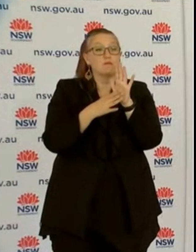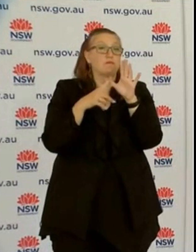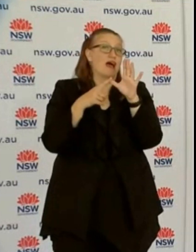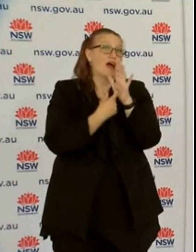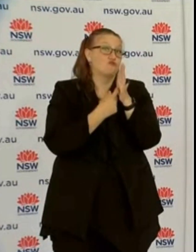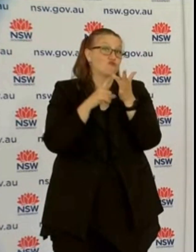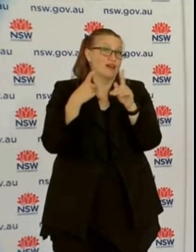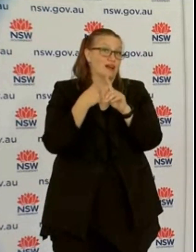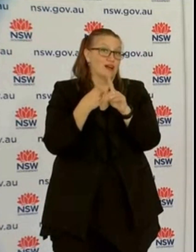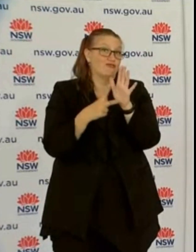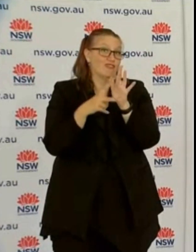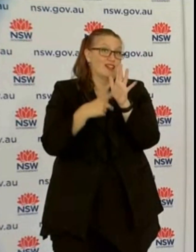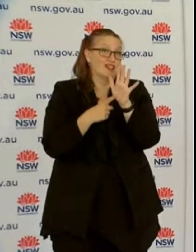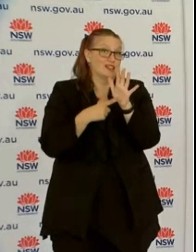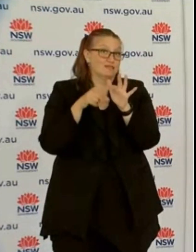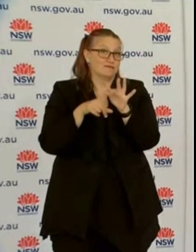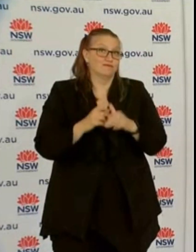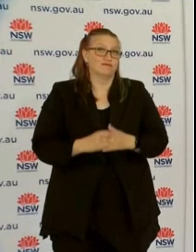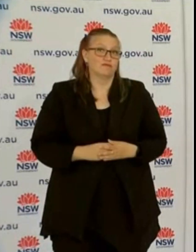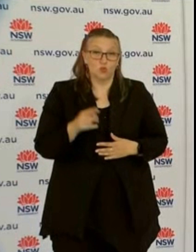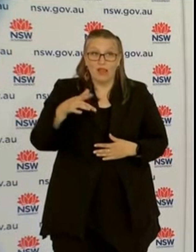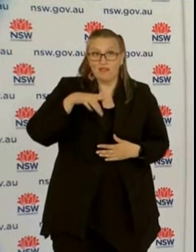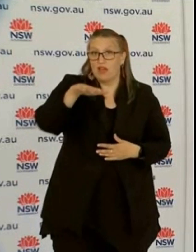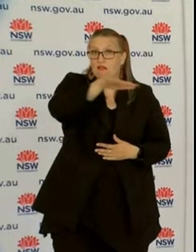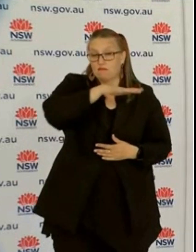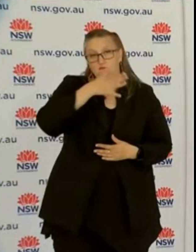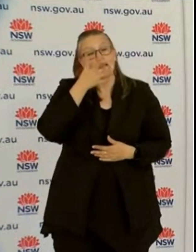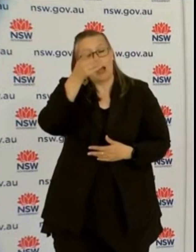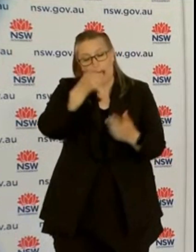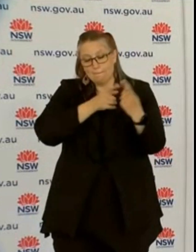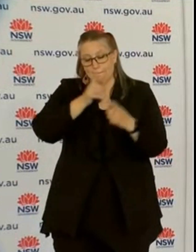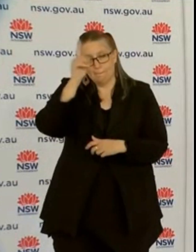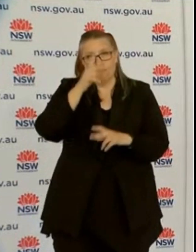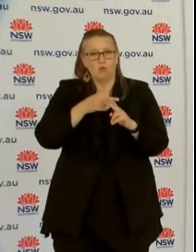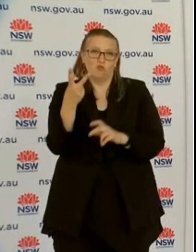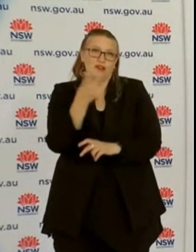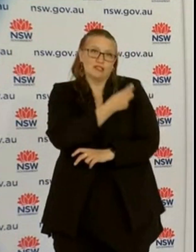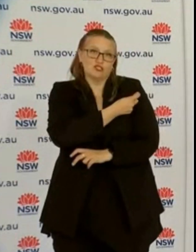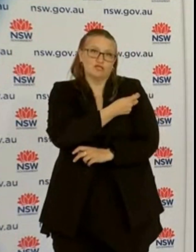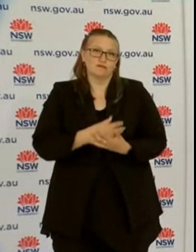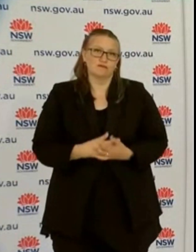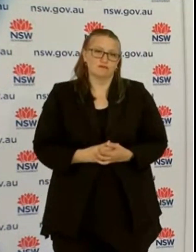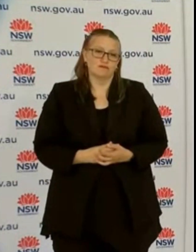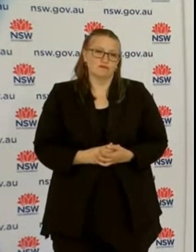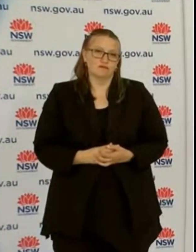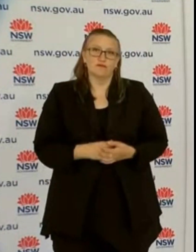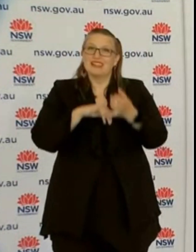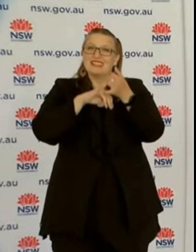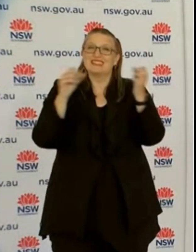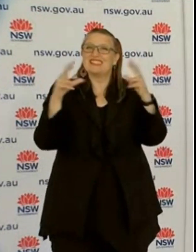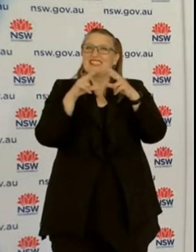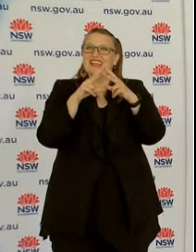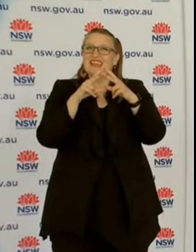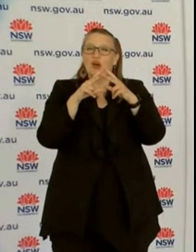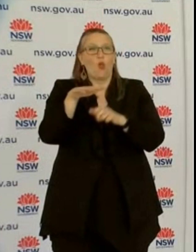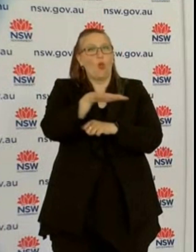the residents of those suburbs as well to please come forward for vaccination. The Sydney Local Health